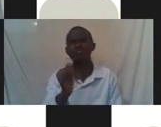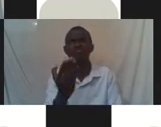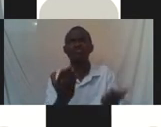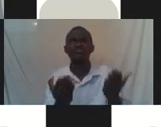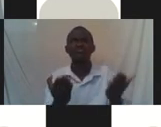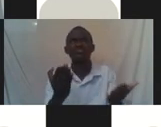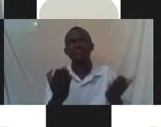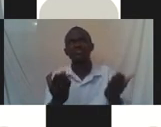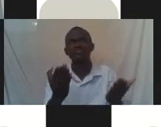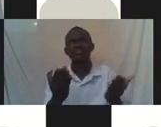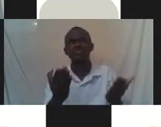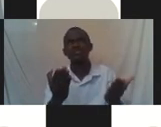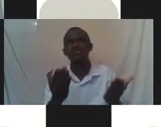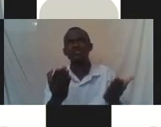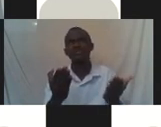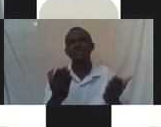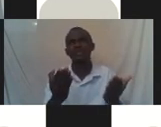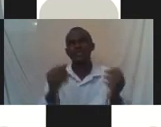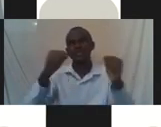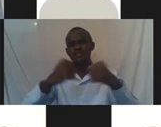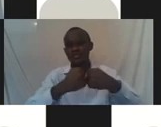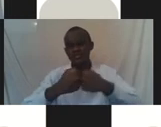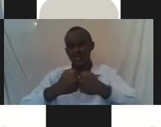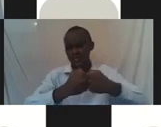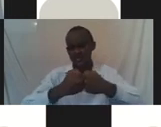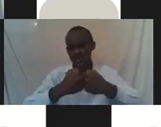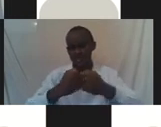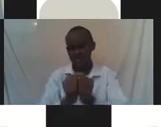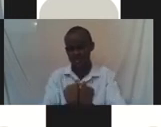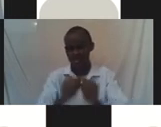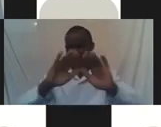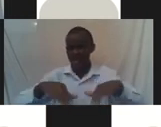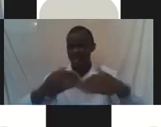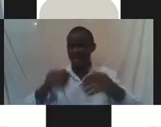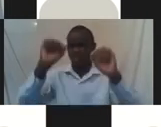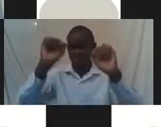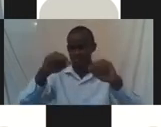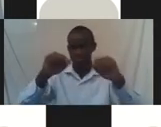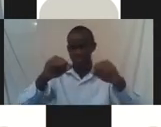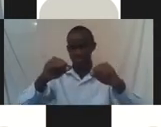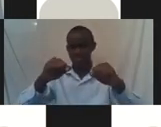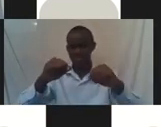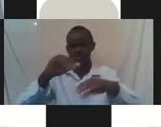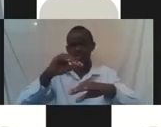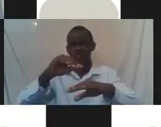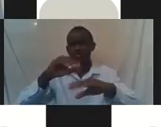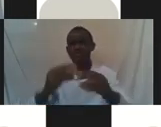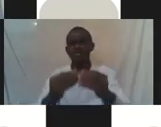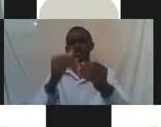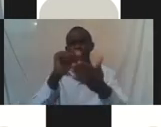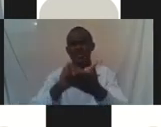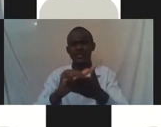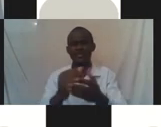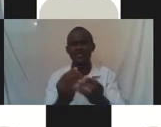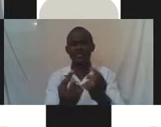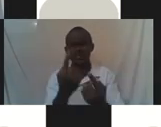to some extent, they are struggling with how do we meet this issue of women and so on.